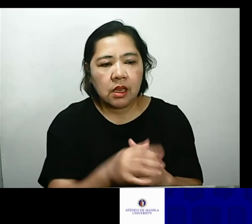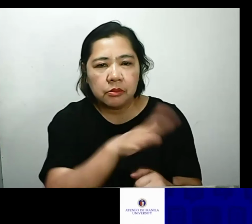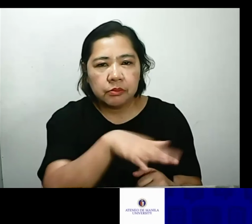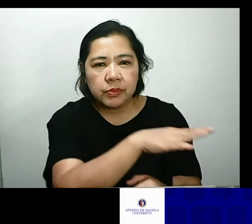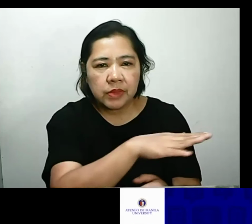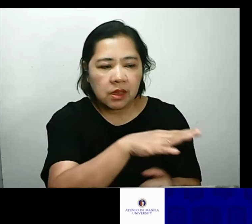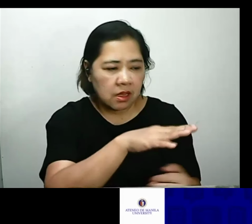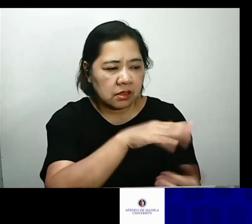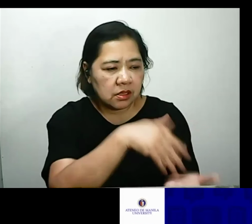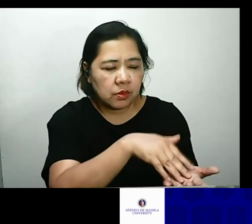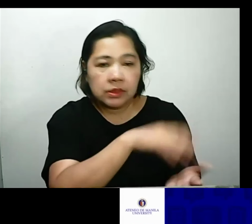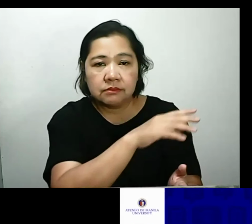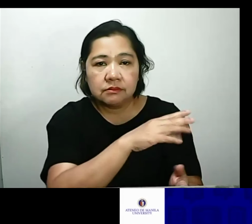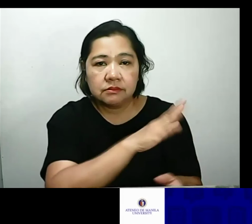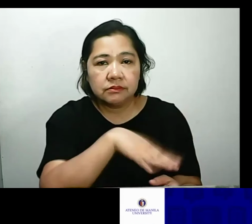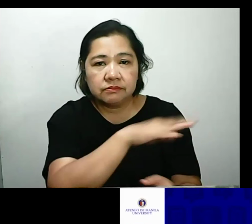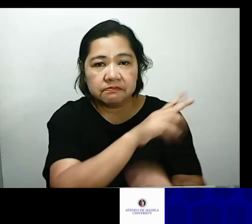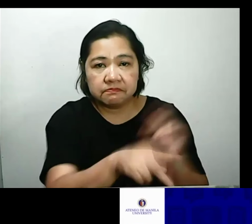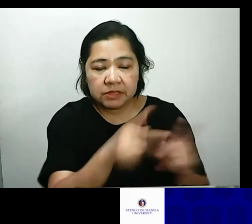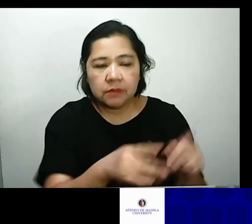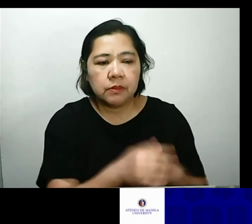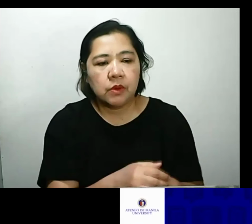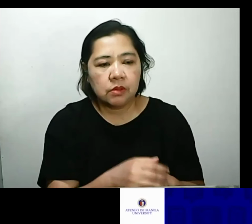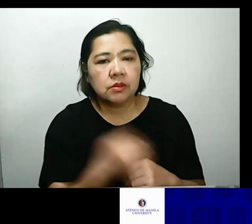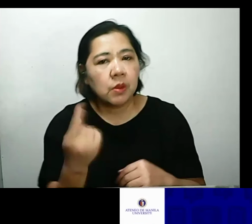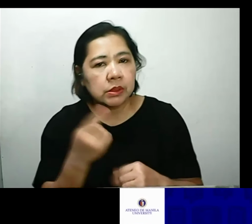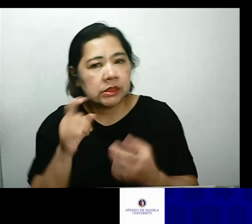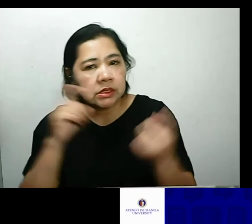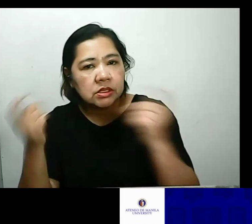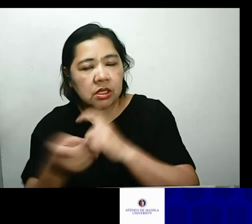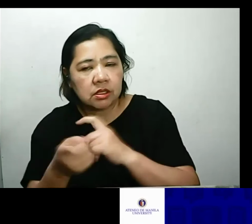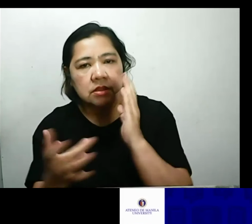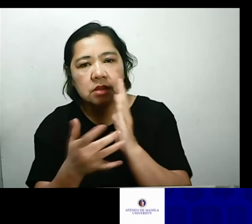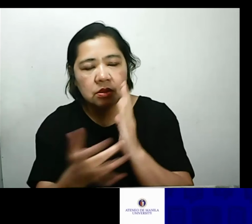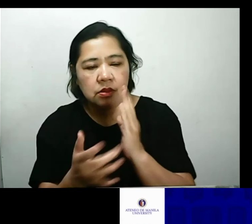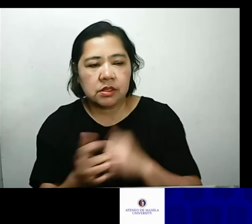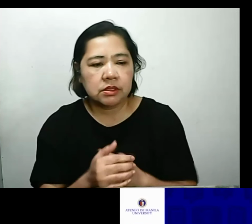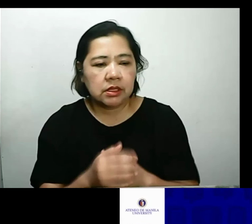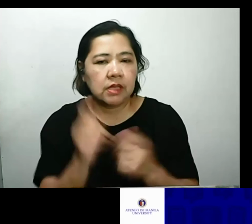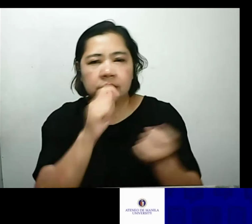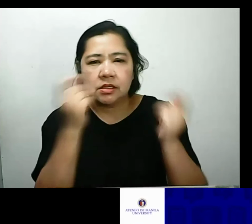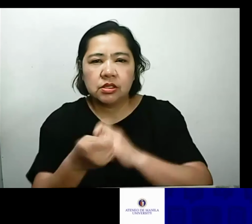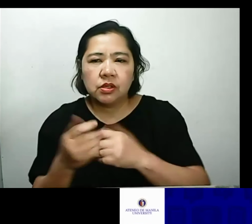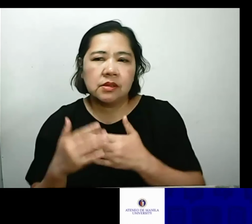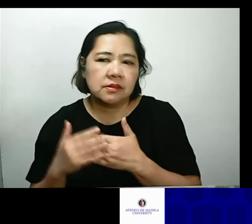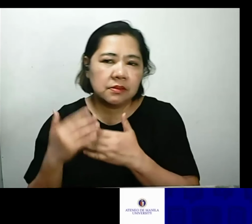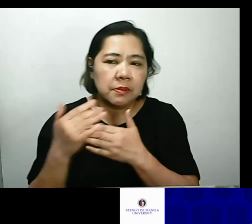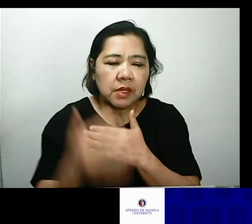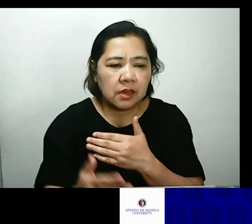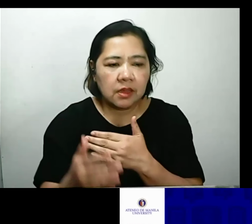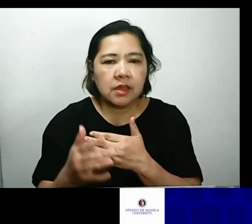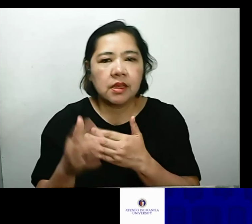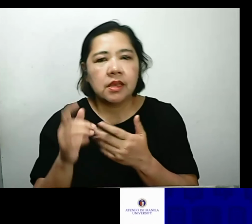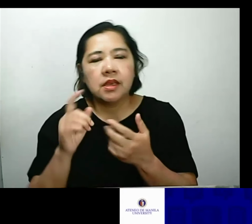we're not actually transitioning. We're just changing technologies. And transitioning is beyond changing technologies. It involves changing